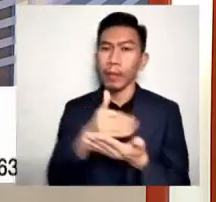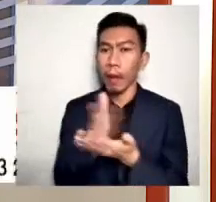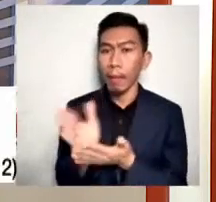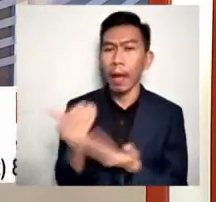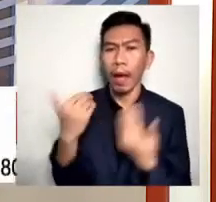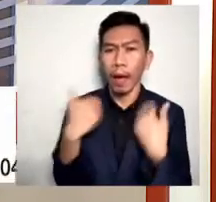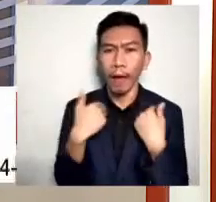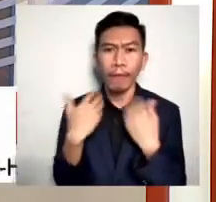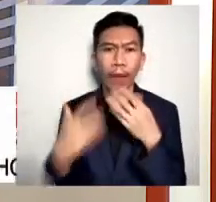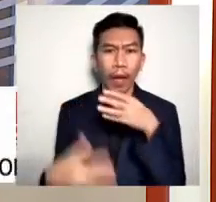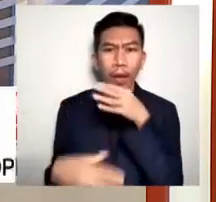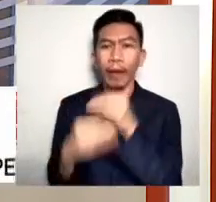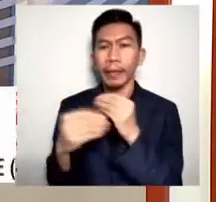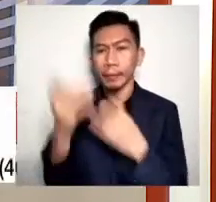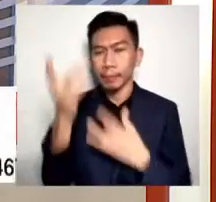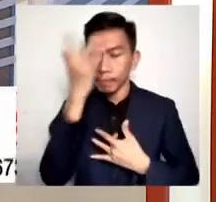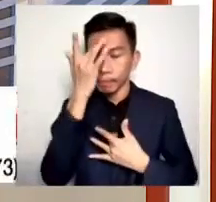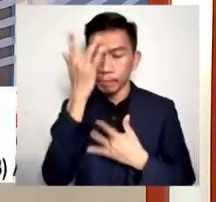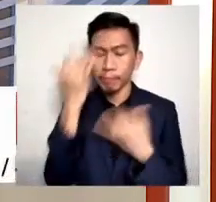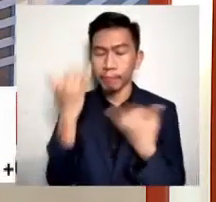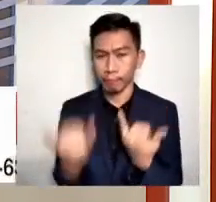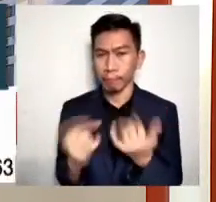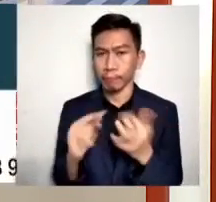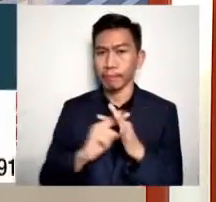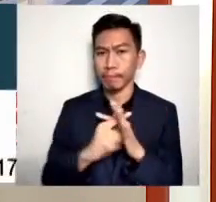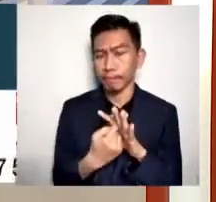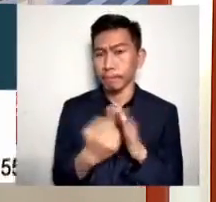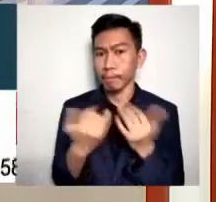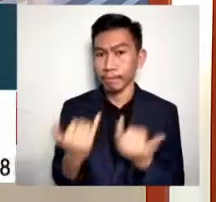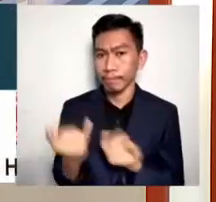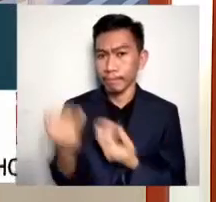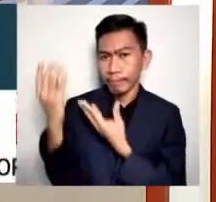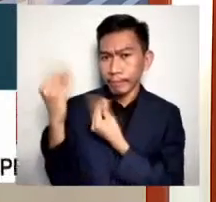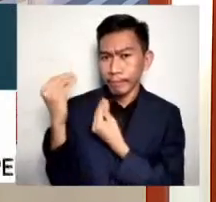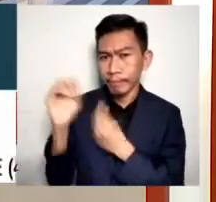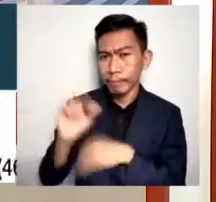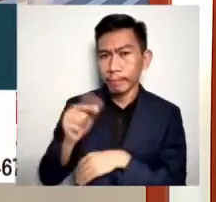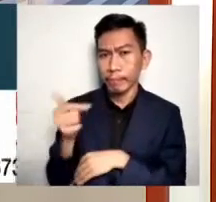Our correspondent Angel Movido is back with us on the line with the latest. Angel, go ahead.